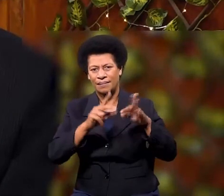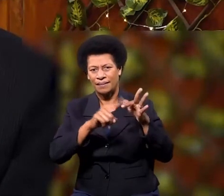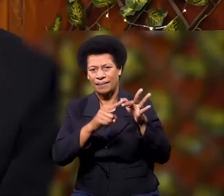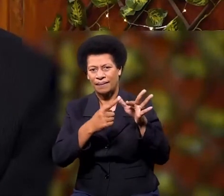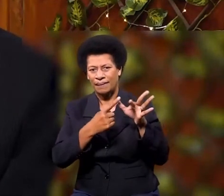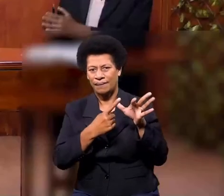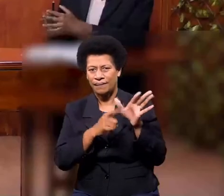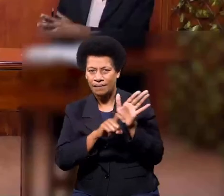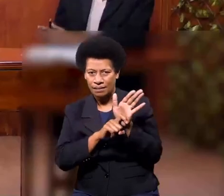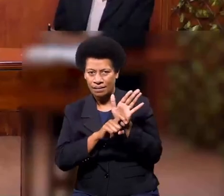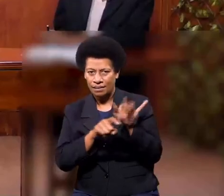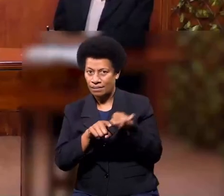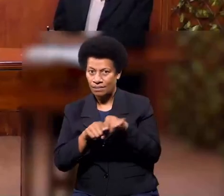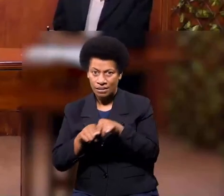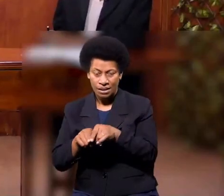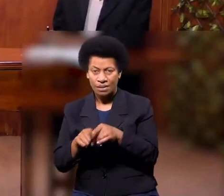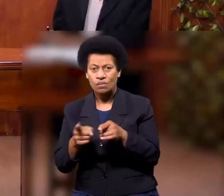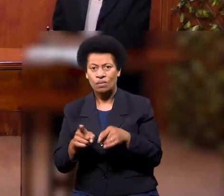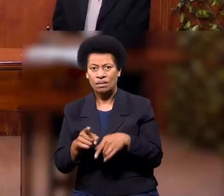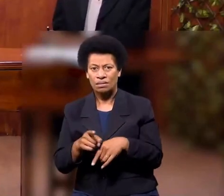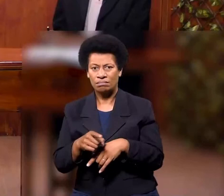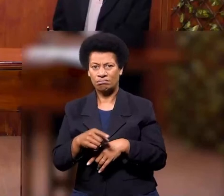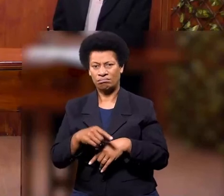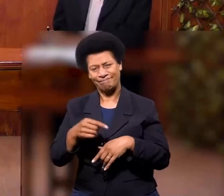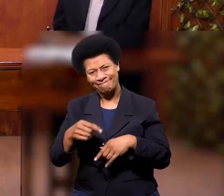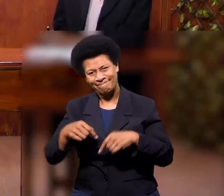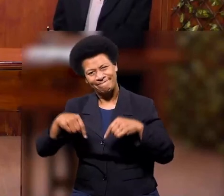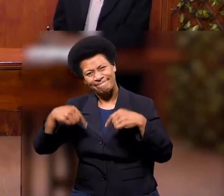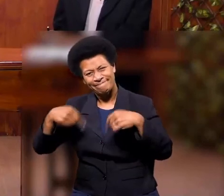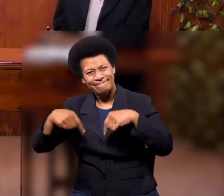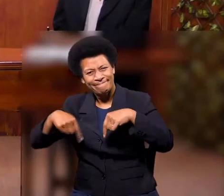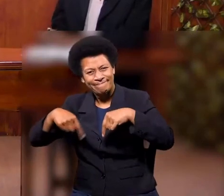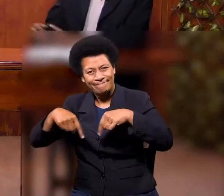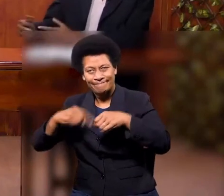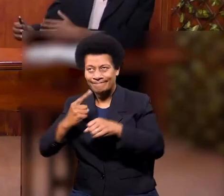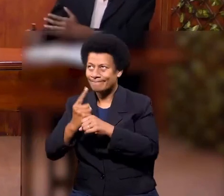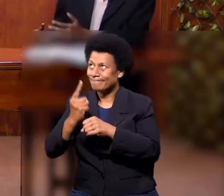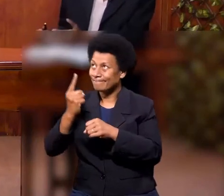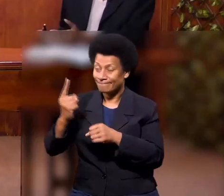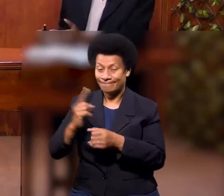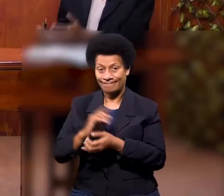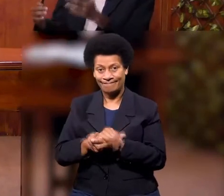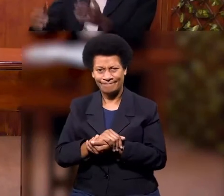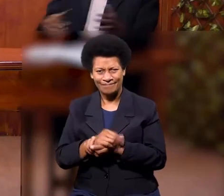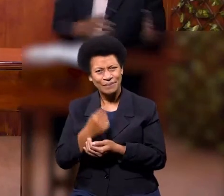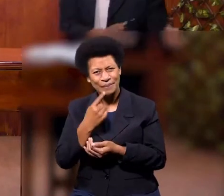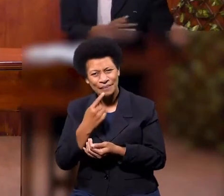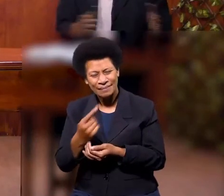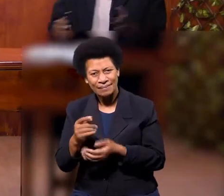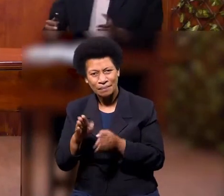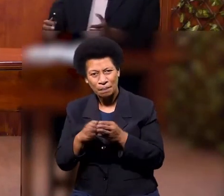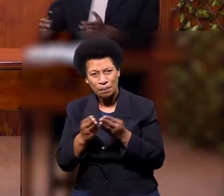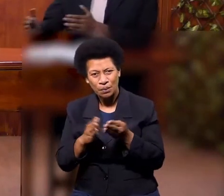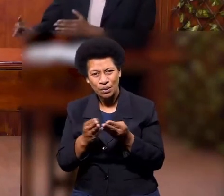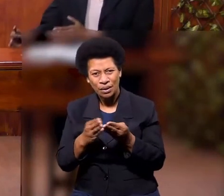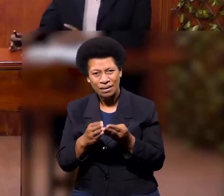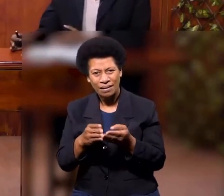Yes. Right. Fear God. And I believe that it's used throughout the Bible, but specifically in the books of